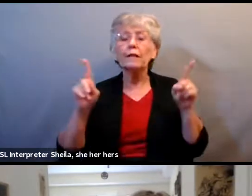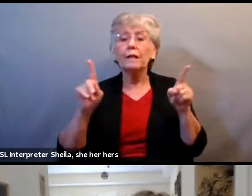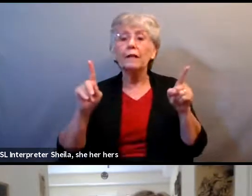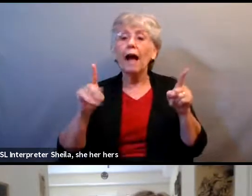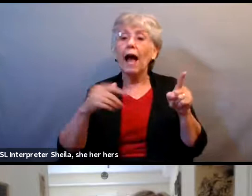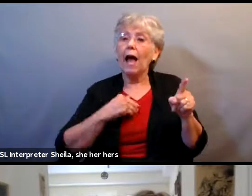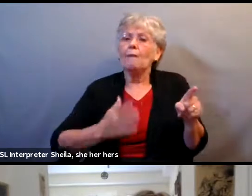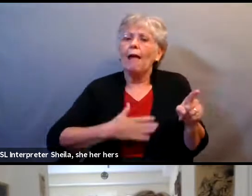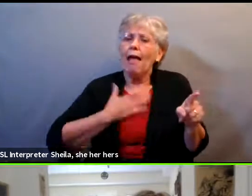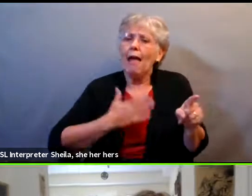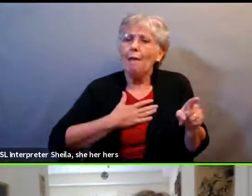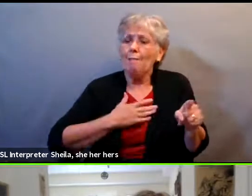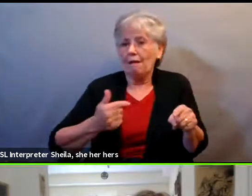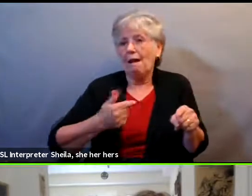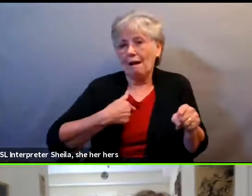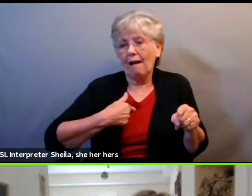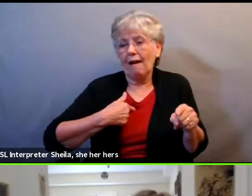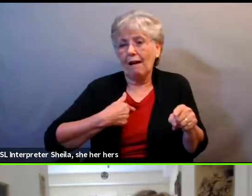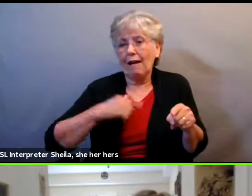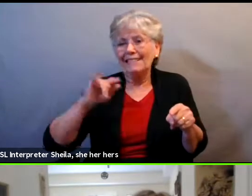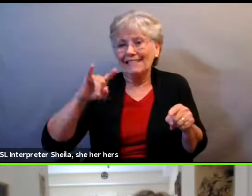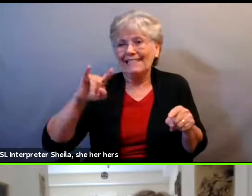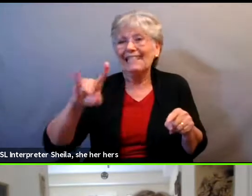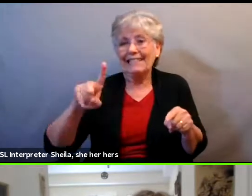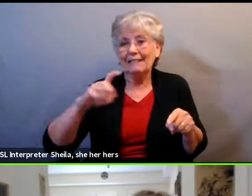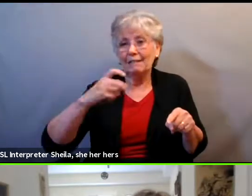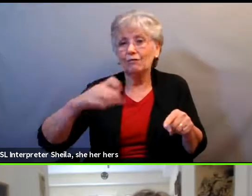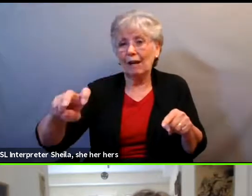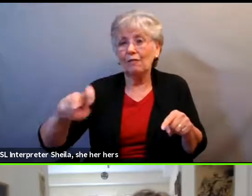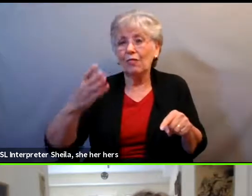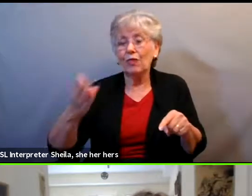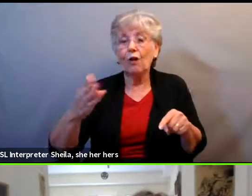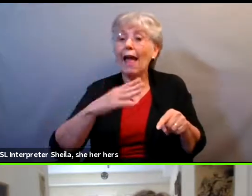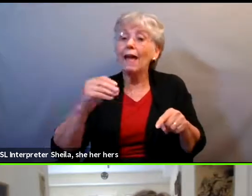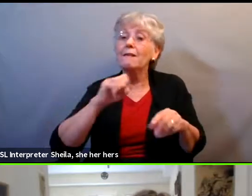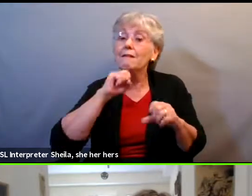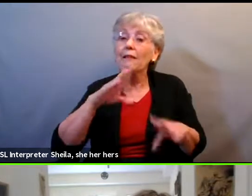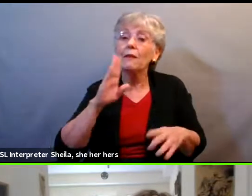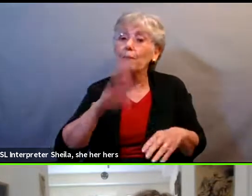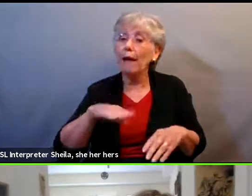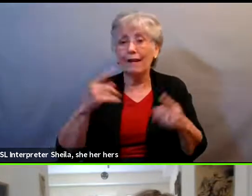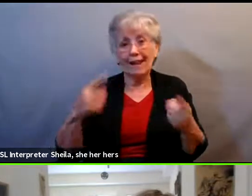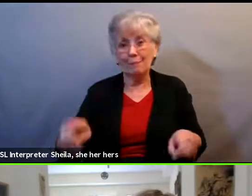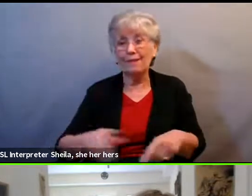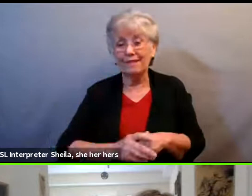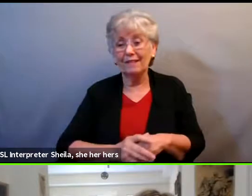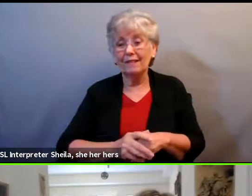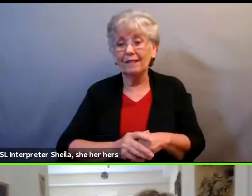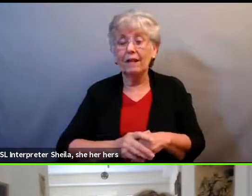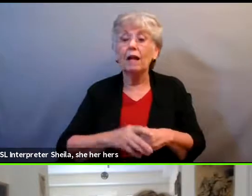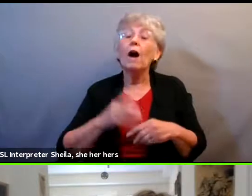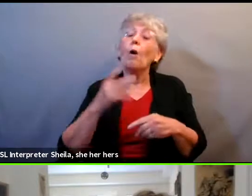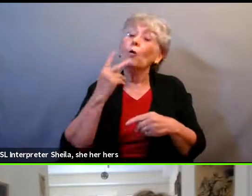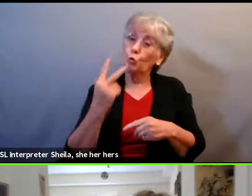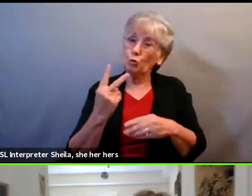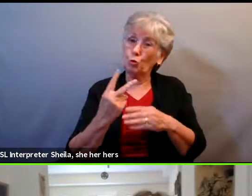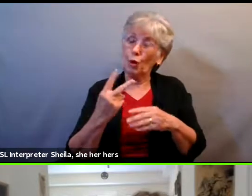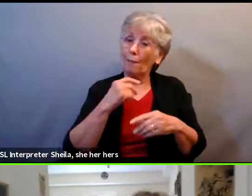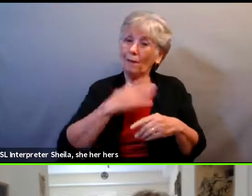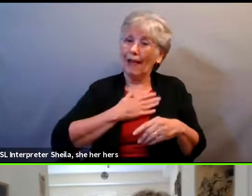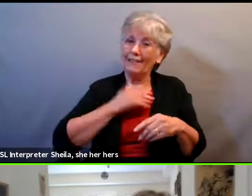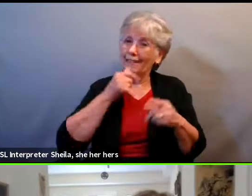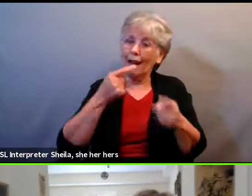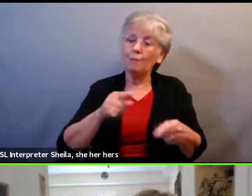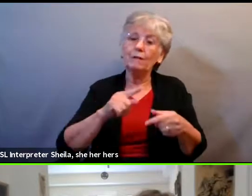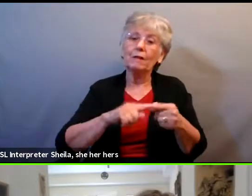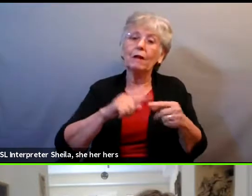trip and that nothing adverse happened. And both around COVID, because we were